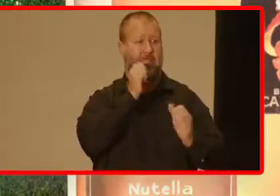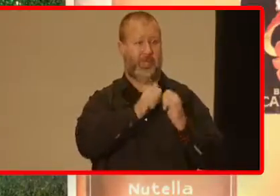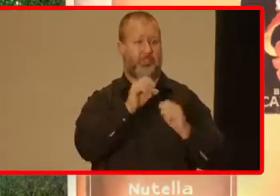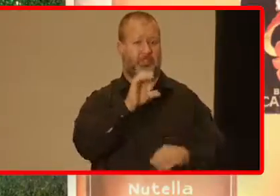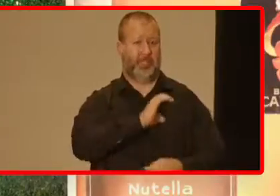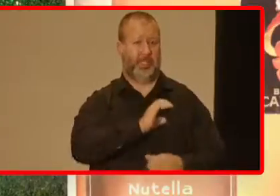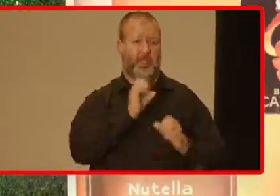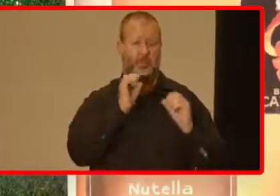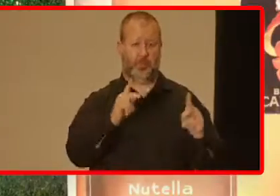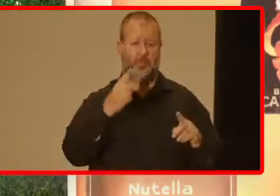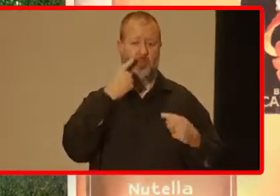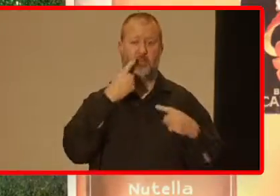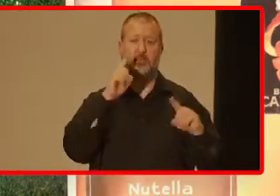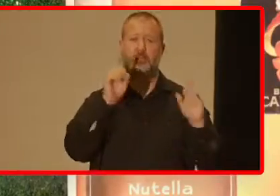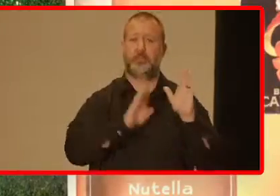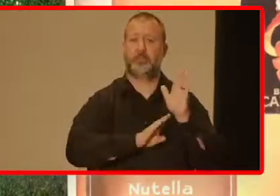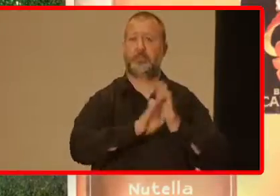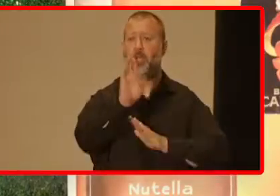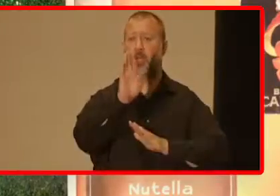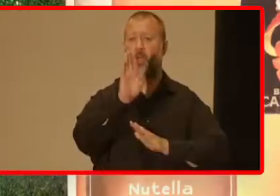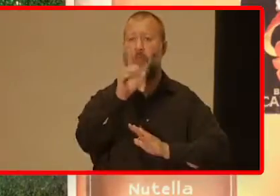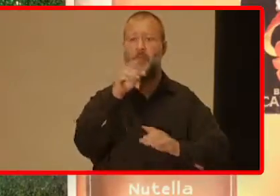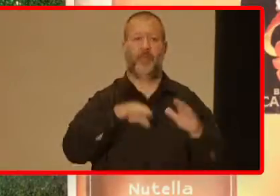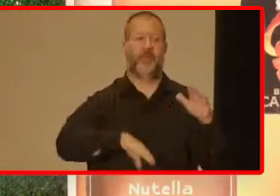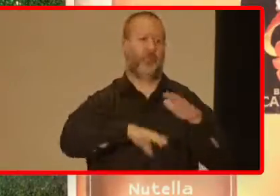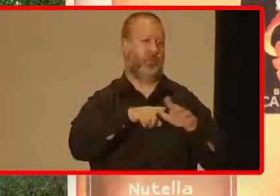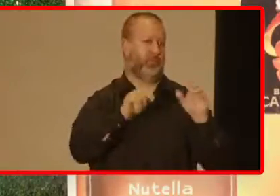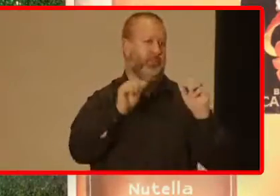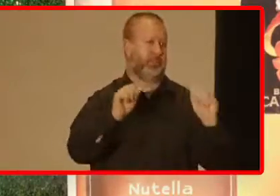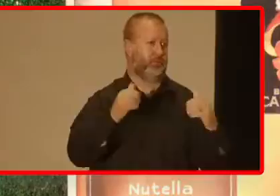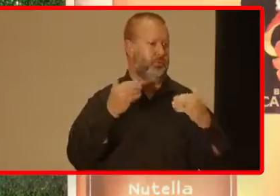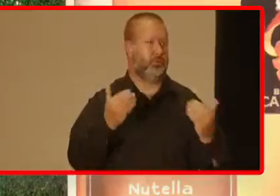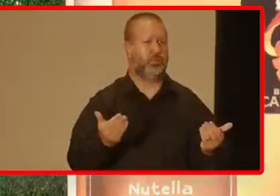the opportunity to excel and reach their full potential.